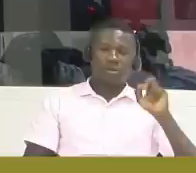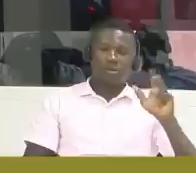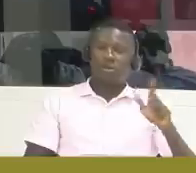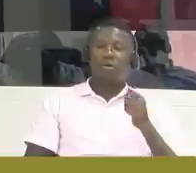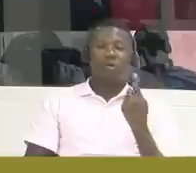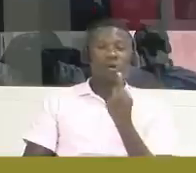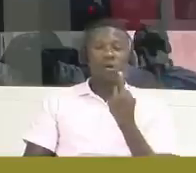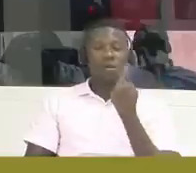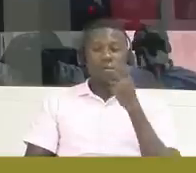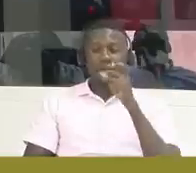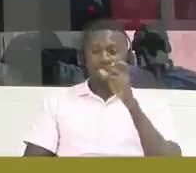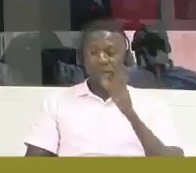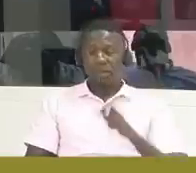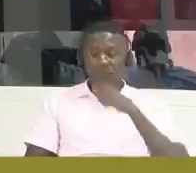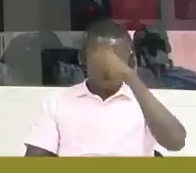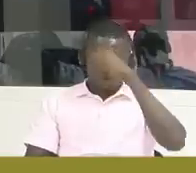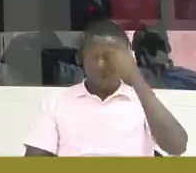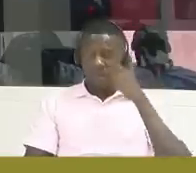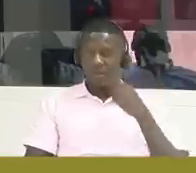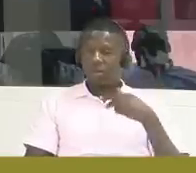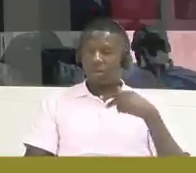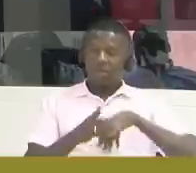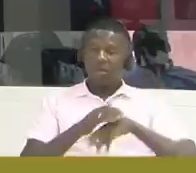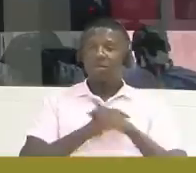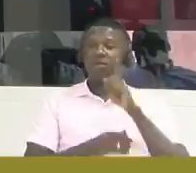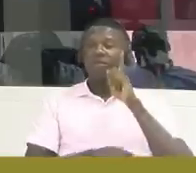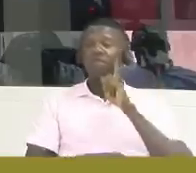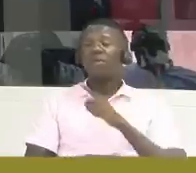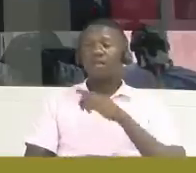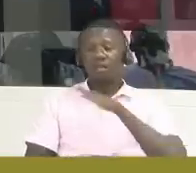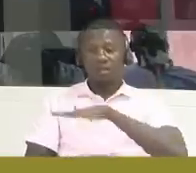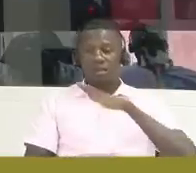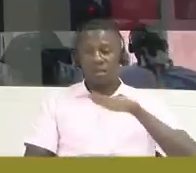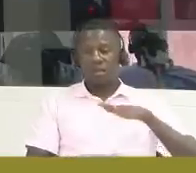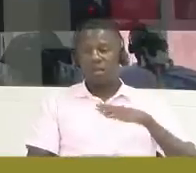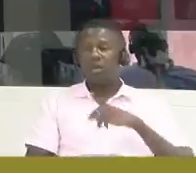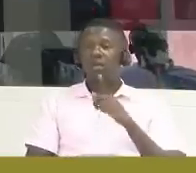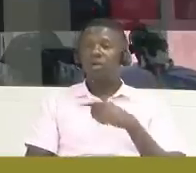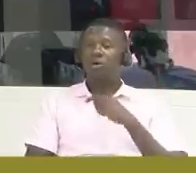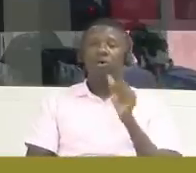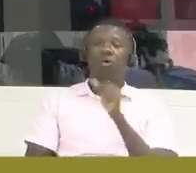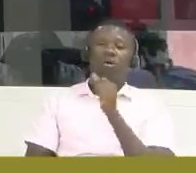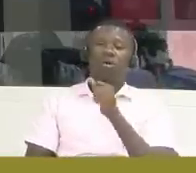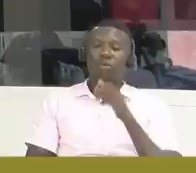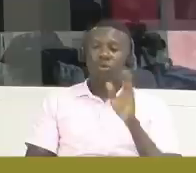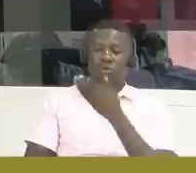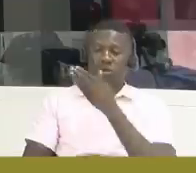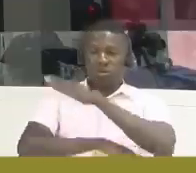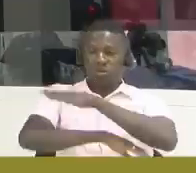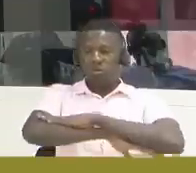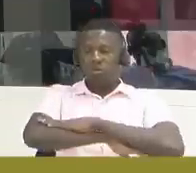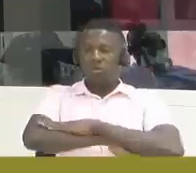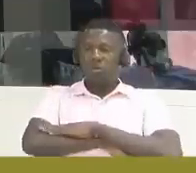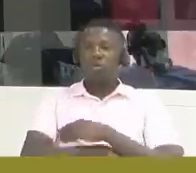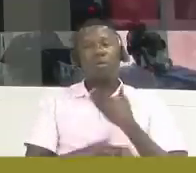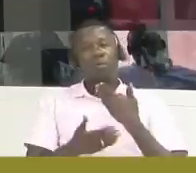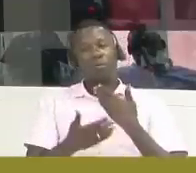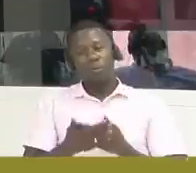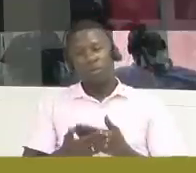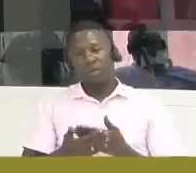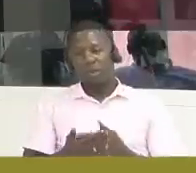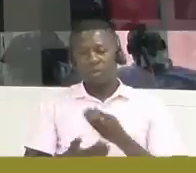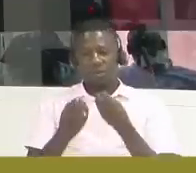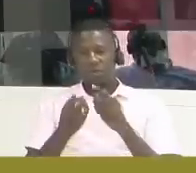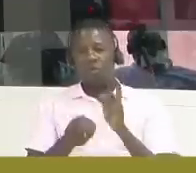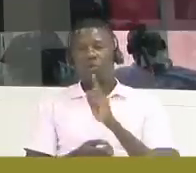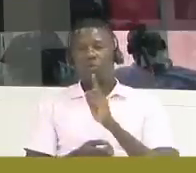father's children, yes, and the others were going to school. Mm-hmm. Can you please tell us what grade they were in